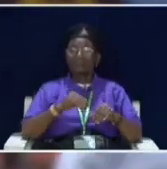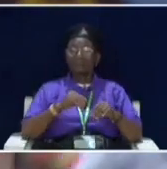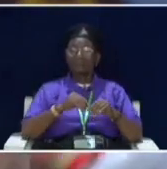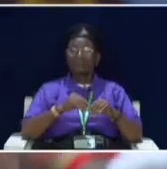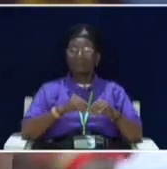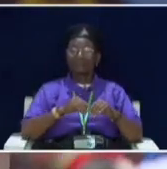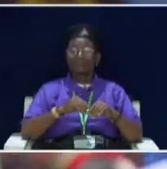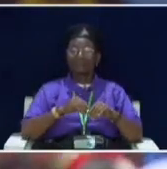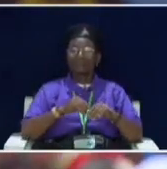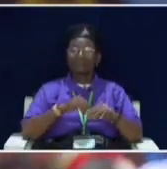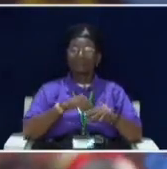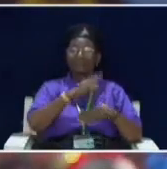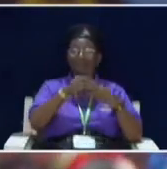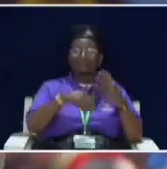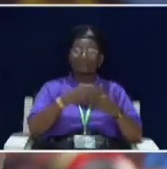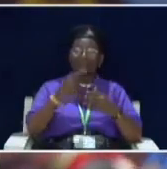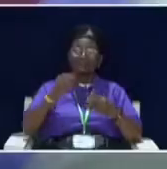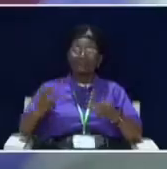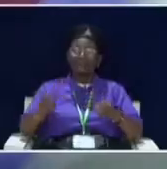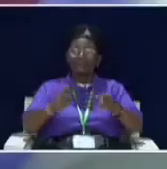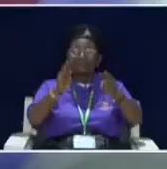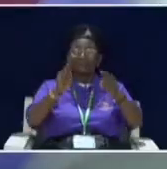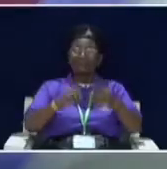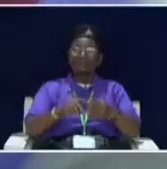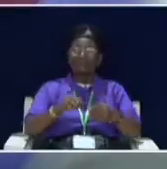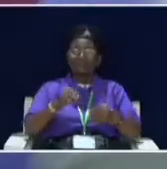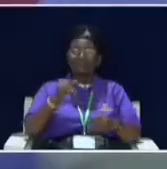all the way to Ilorin, he kept on saying,